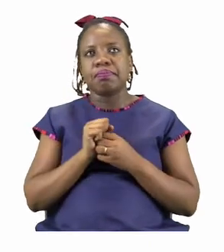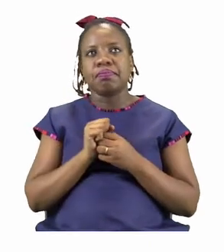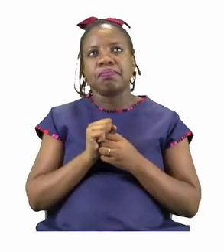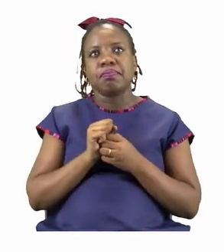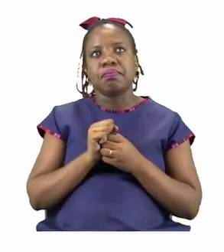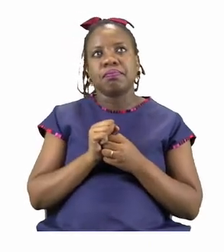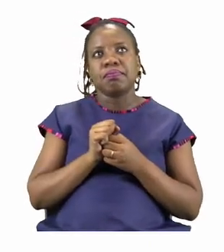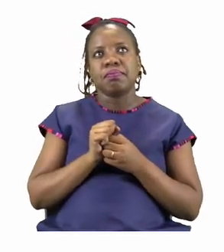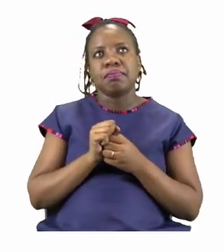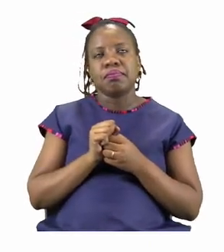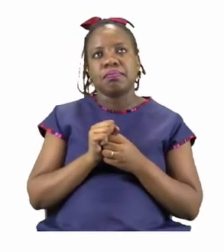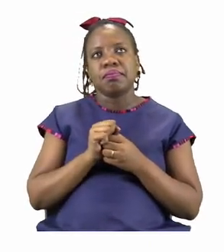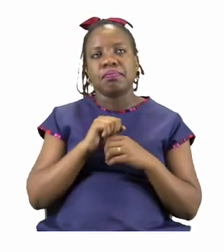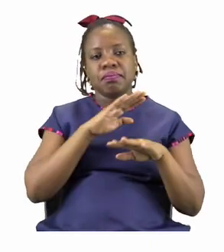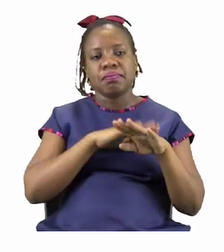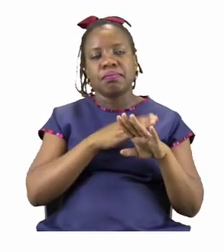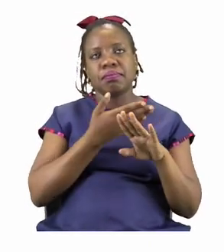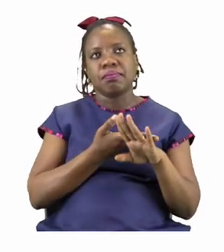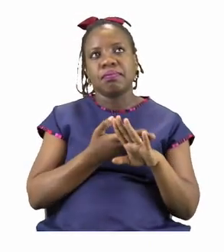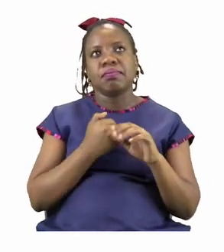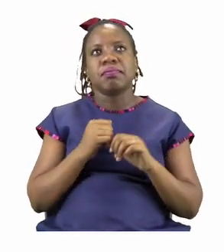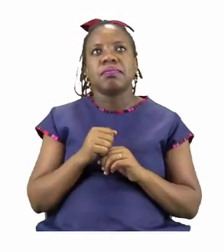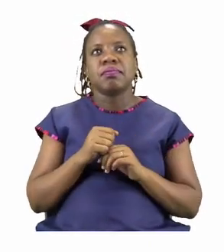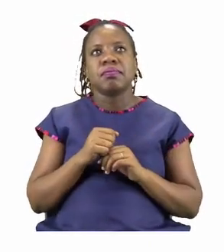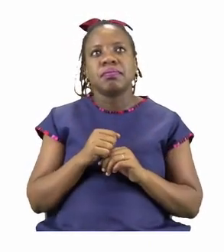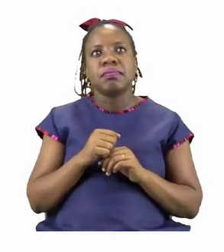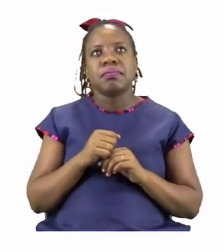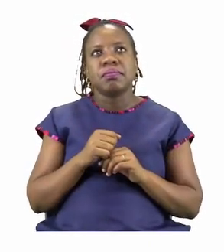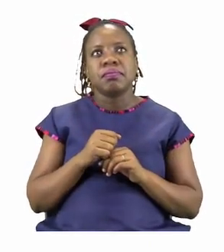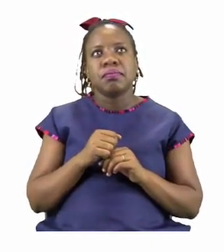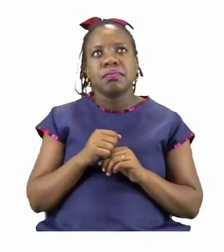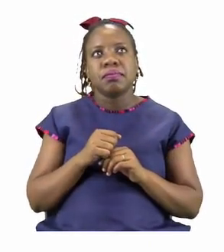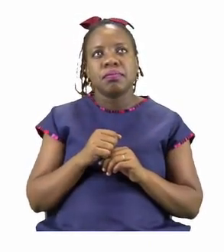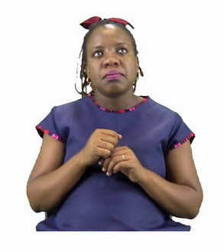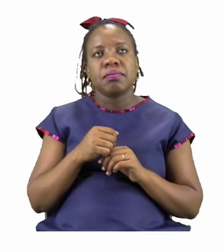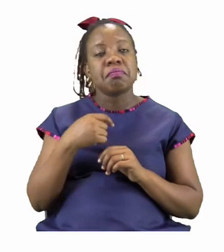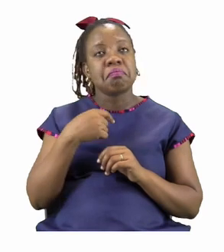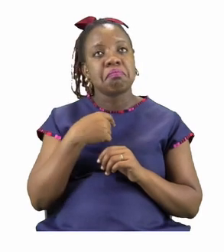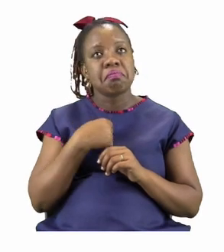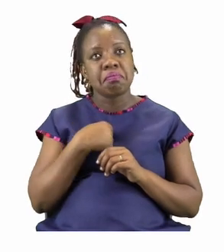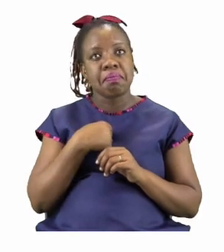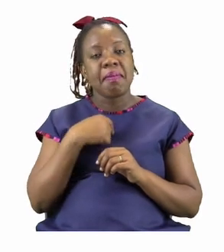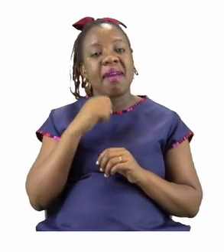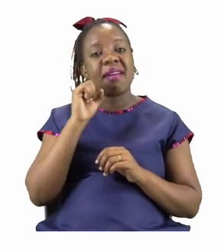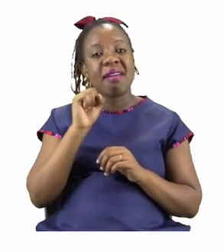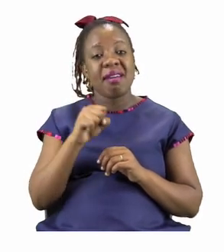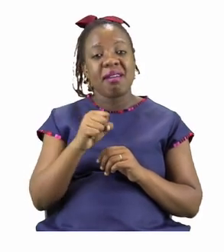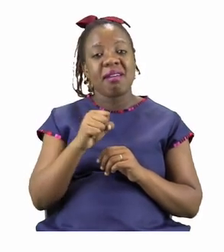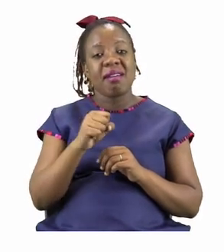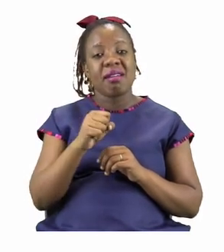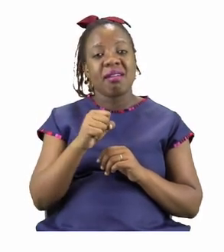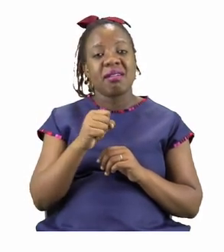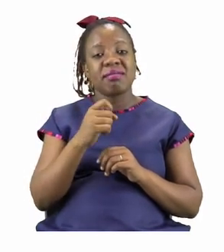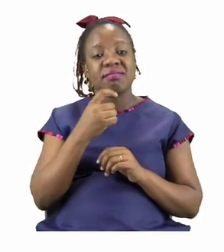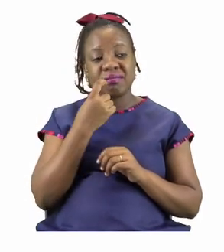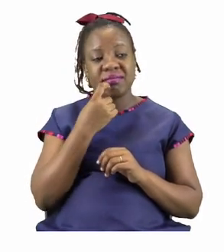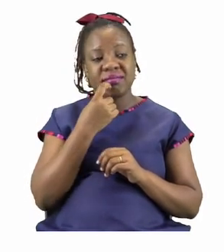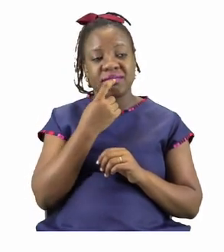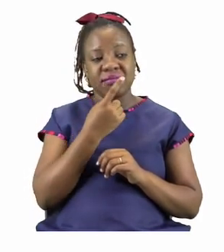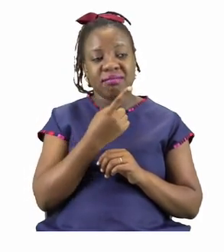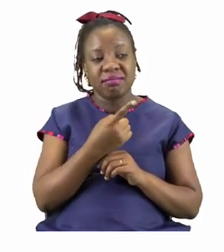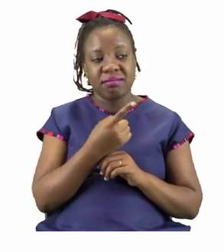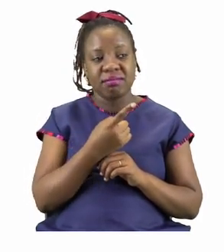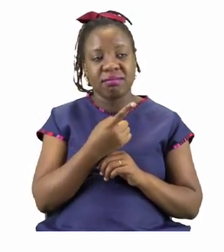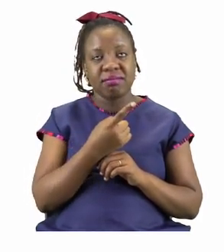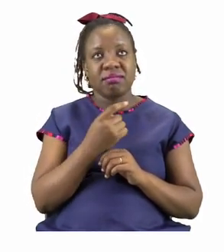we do one together. The example says, I can tell, and then you will see there you have